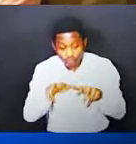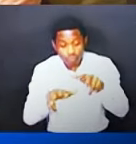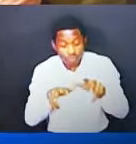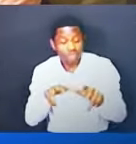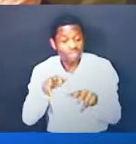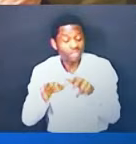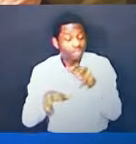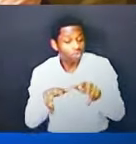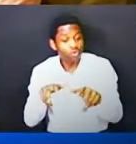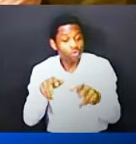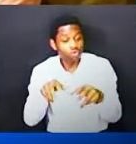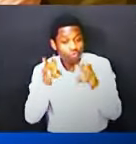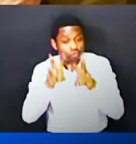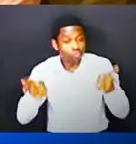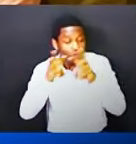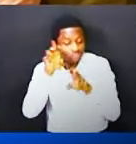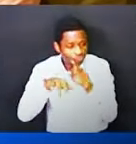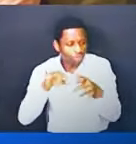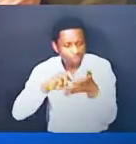Christ.